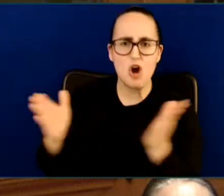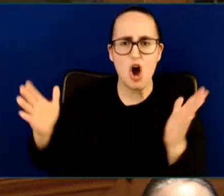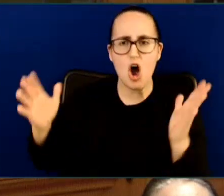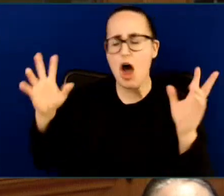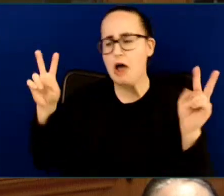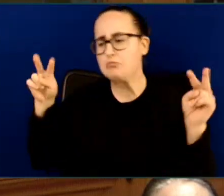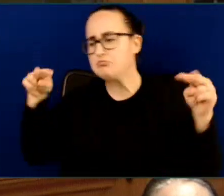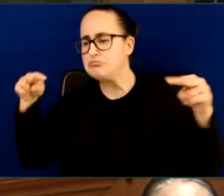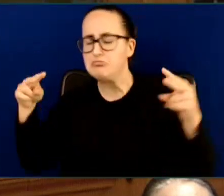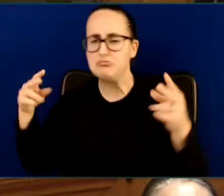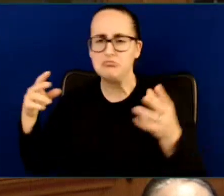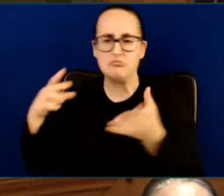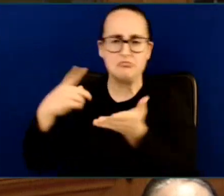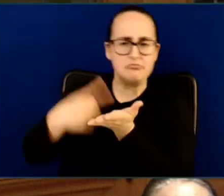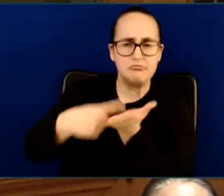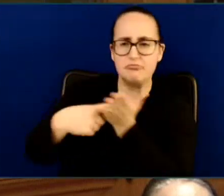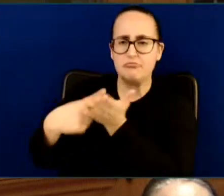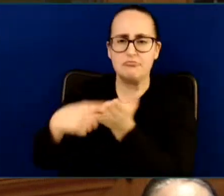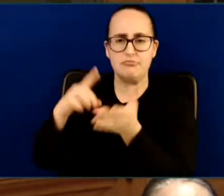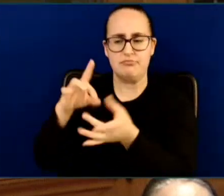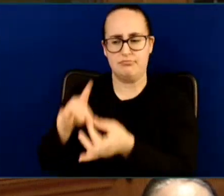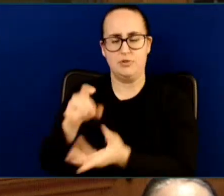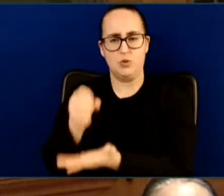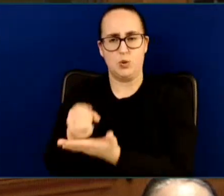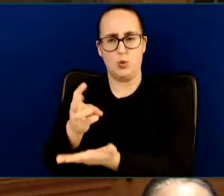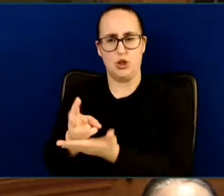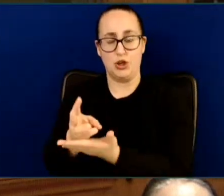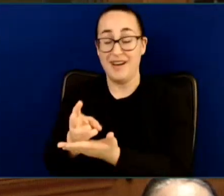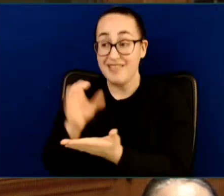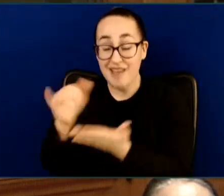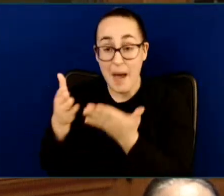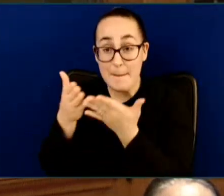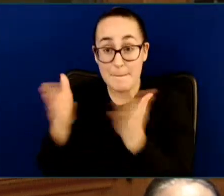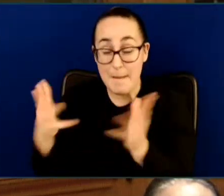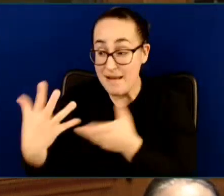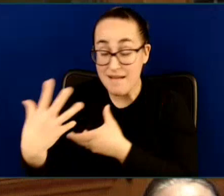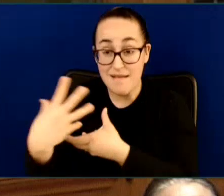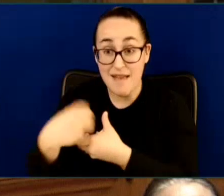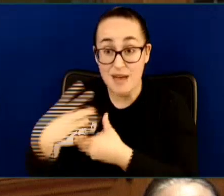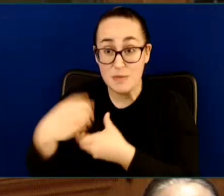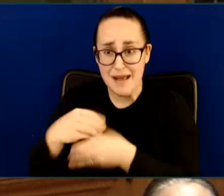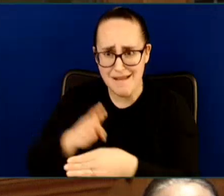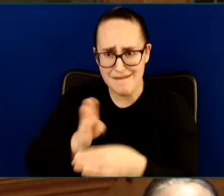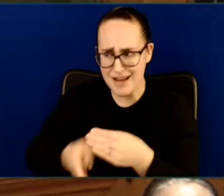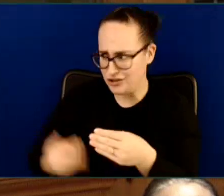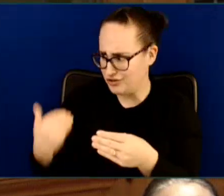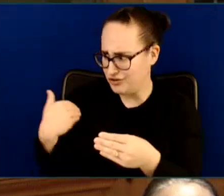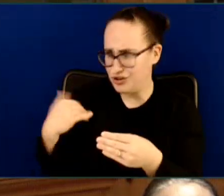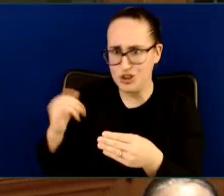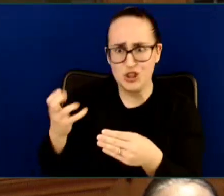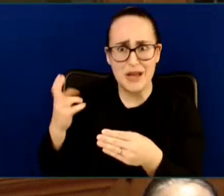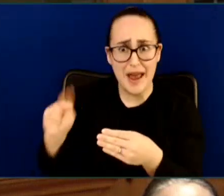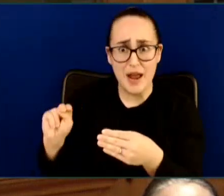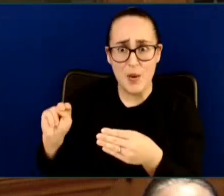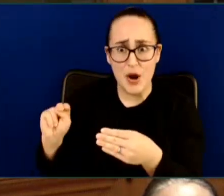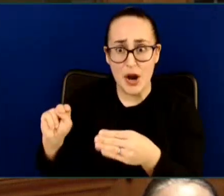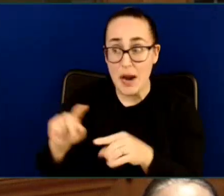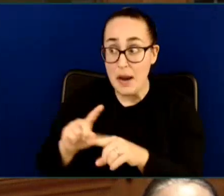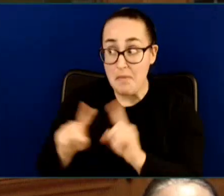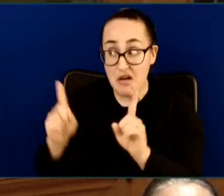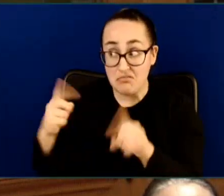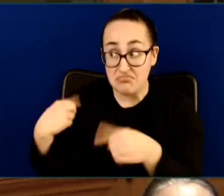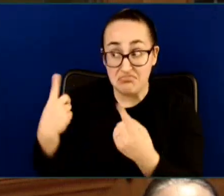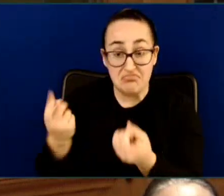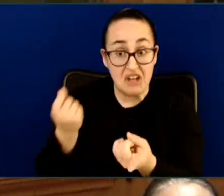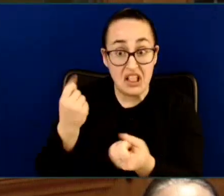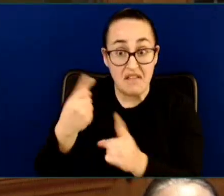period ended in January of this year, and yet 11 months later, the public has not seen the results of that engagement. Through you, Honourable